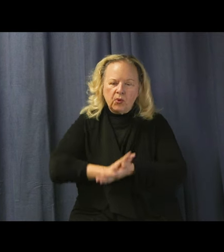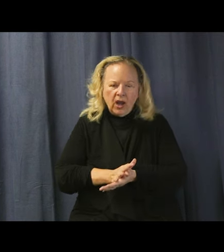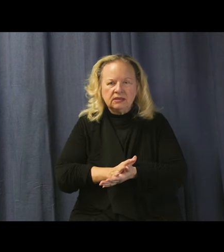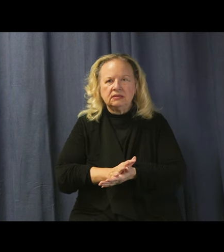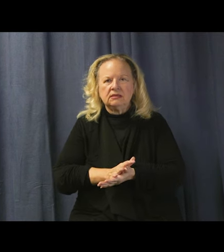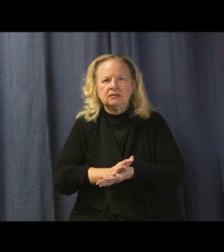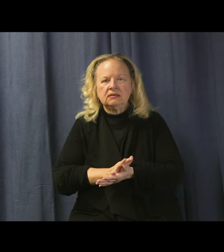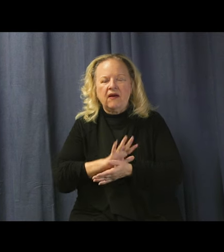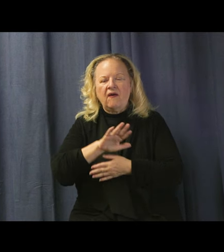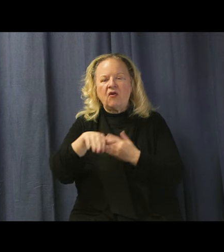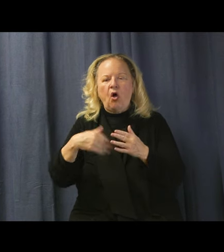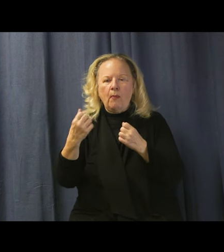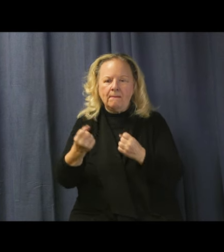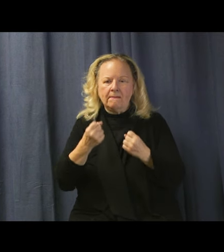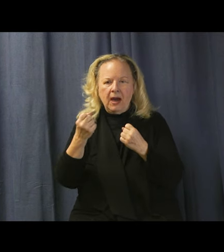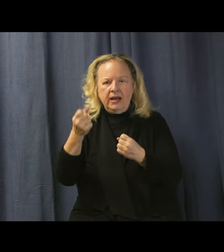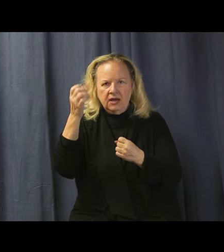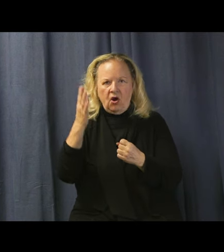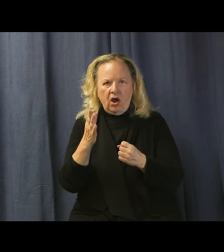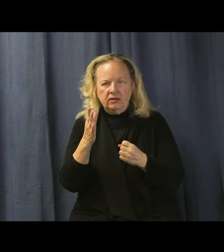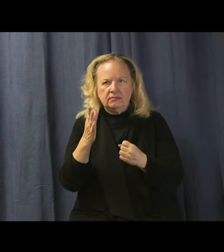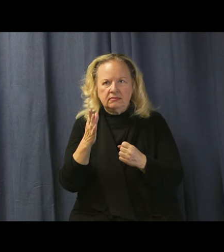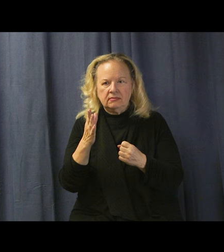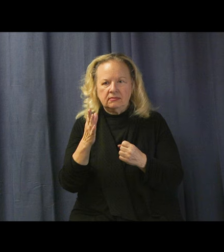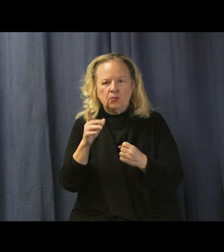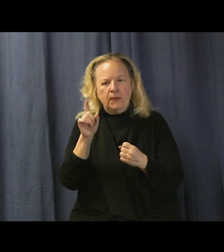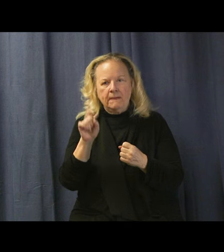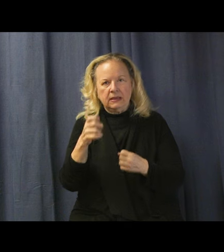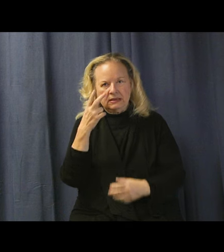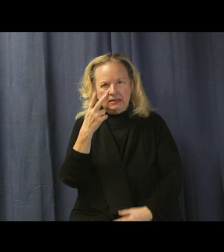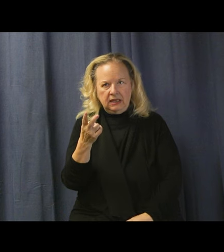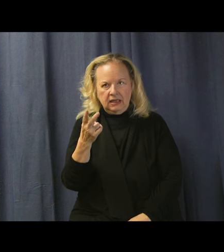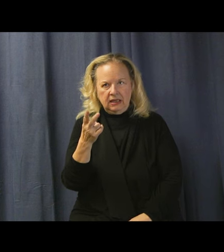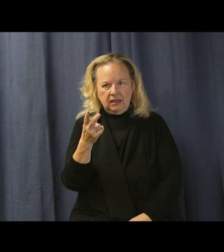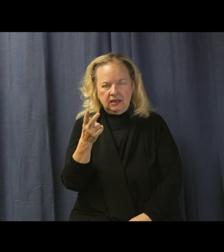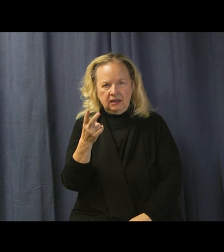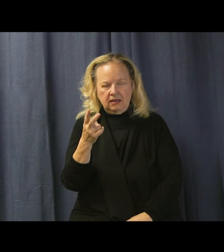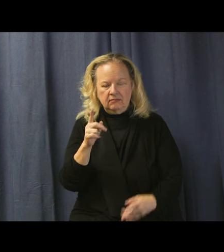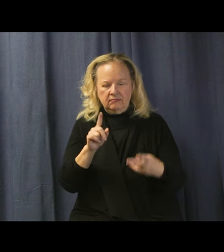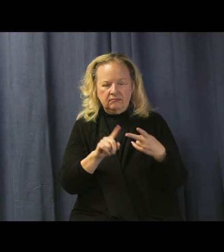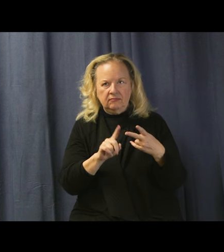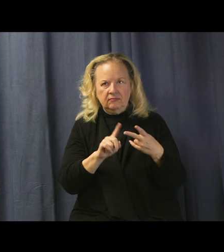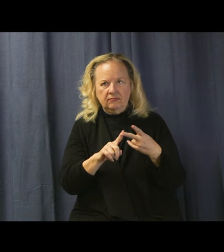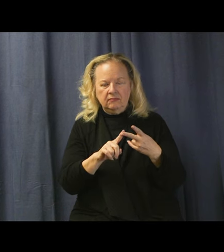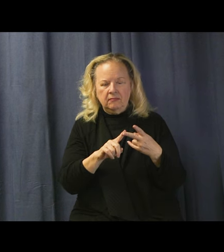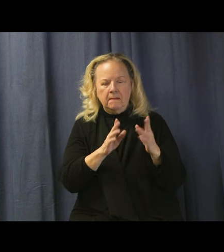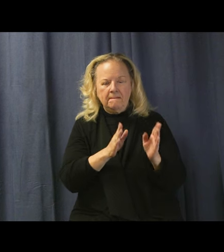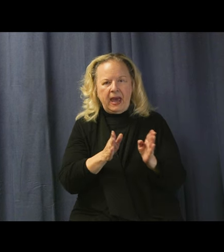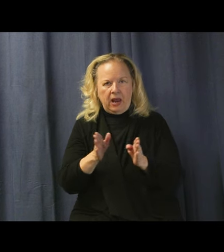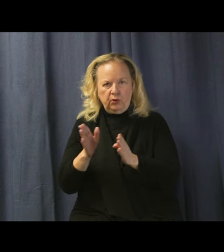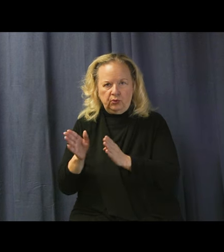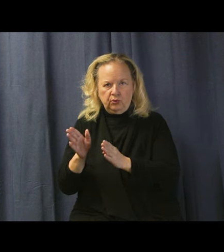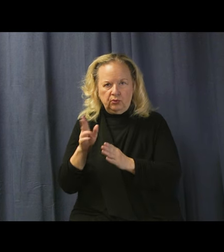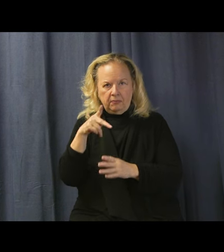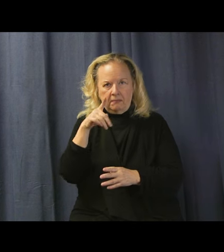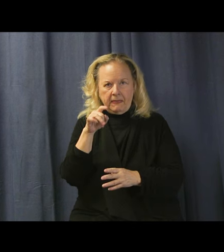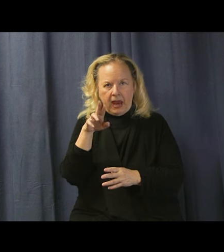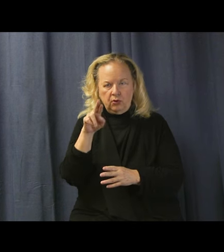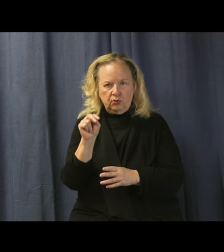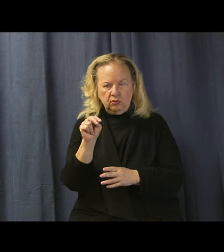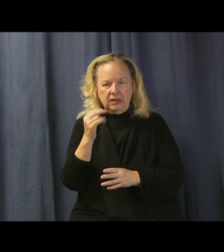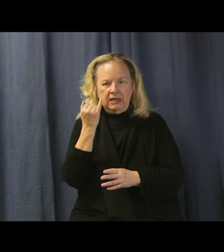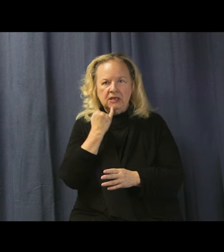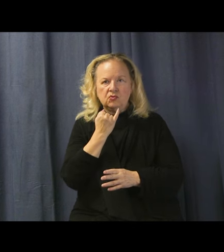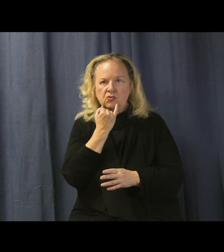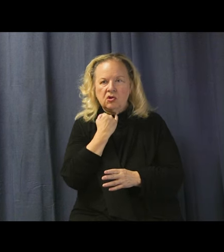of Almighty God. Okay, so we have to see the other thing. There are patterns here.